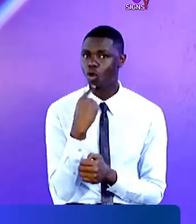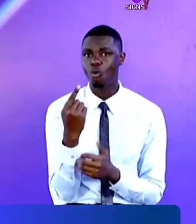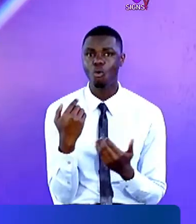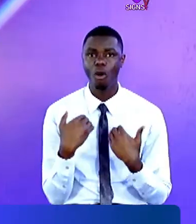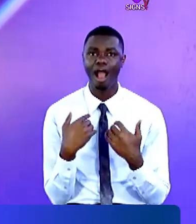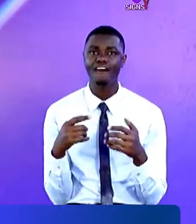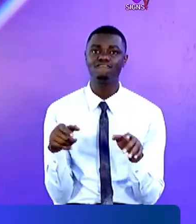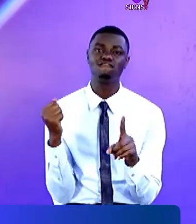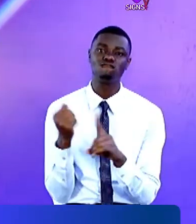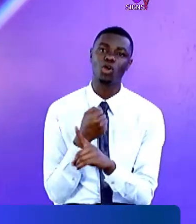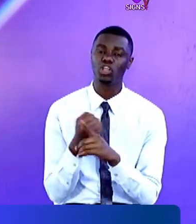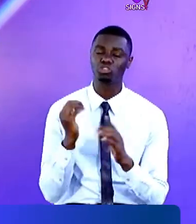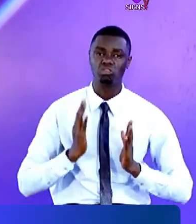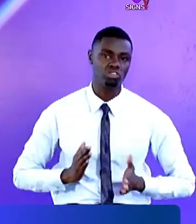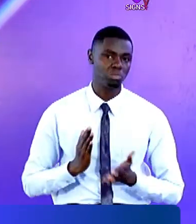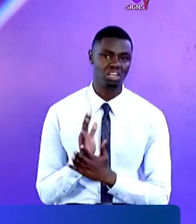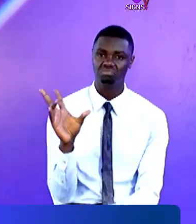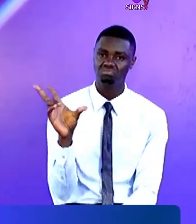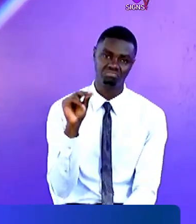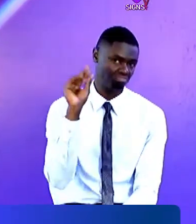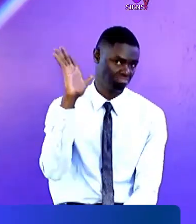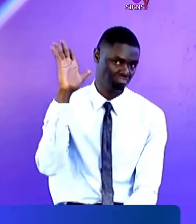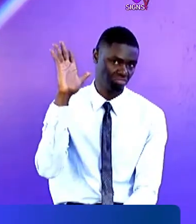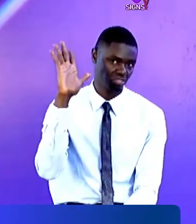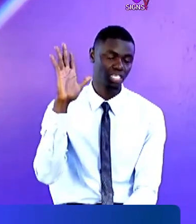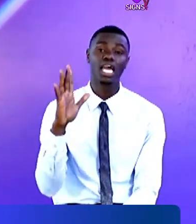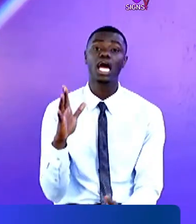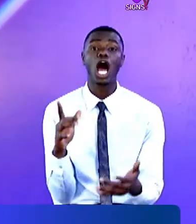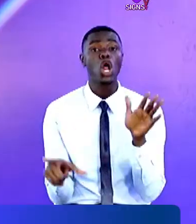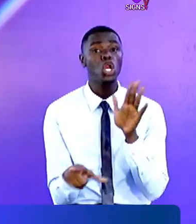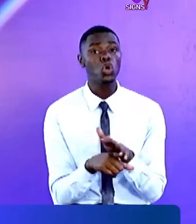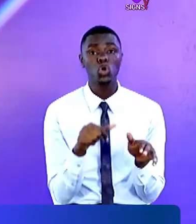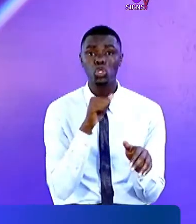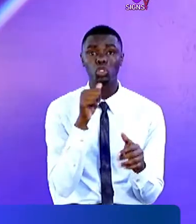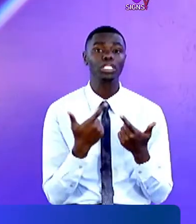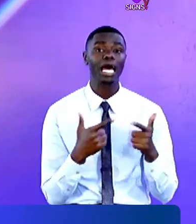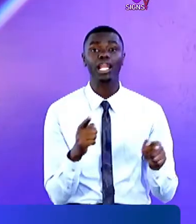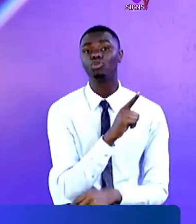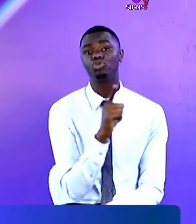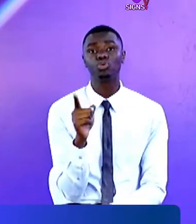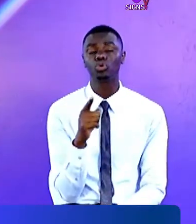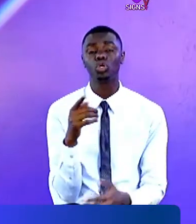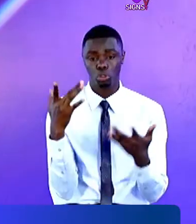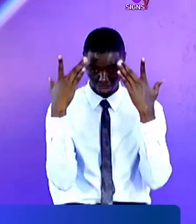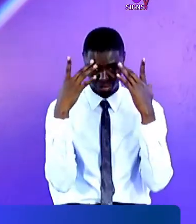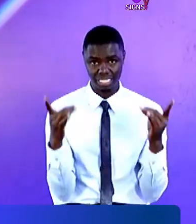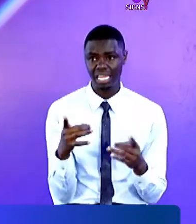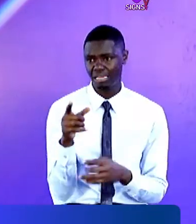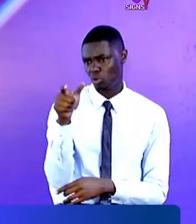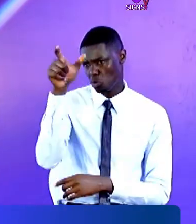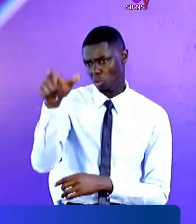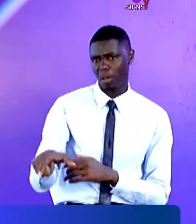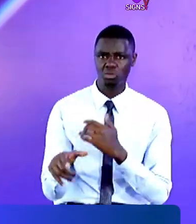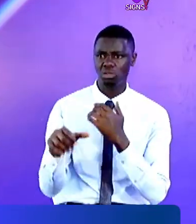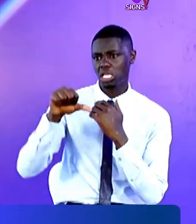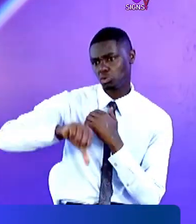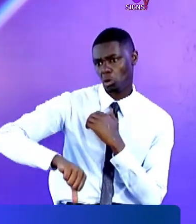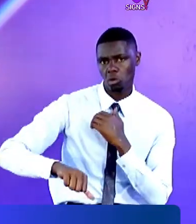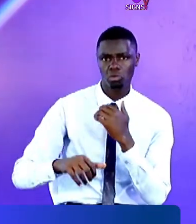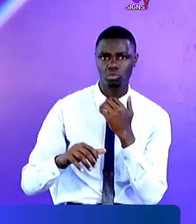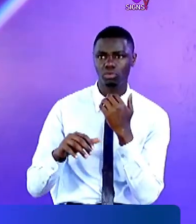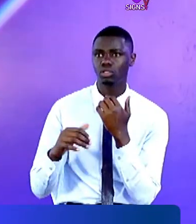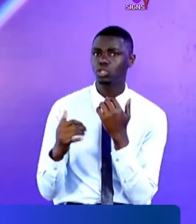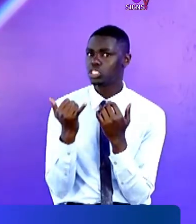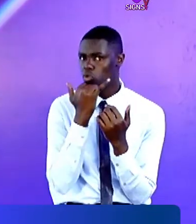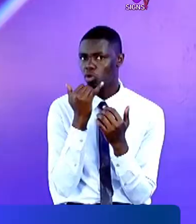got violation of human rights. And of course, the law does not allow you to decide that somebody is wrong before their case